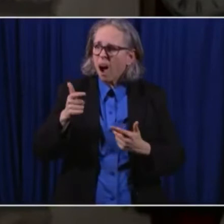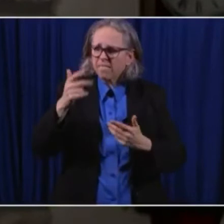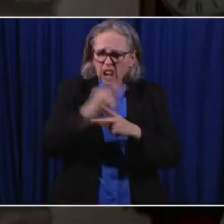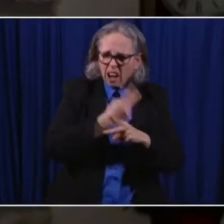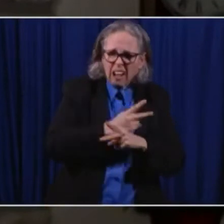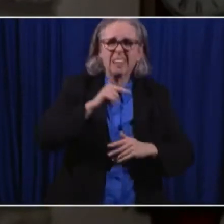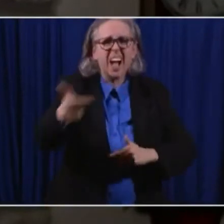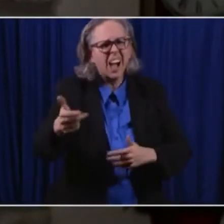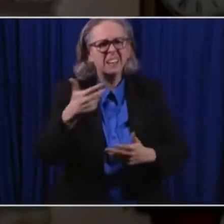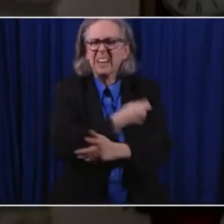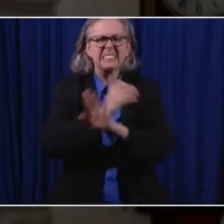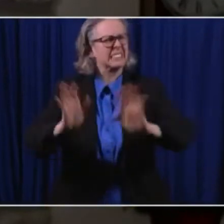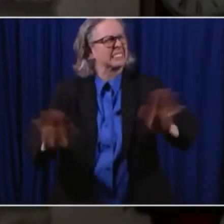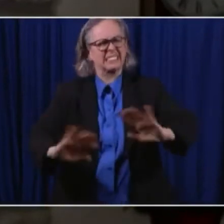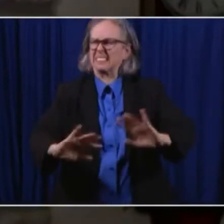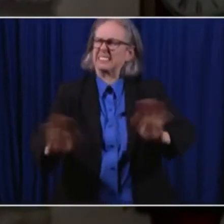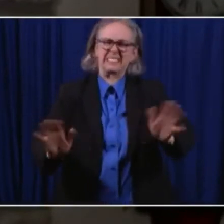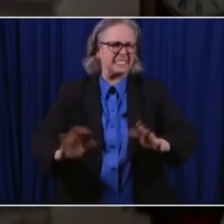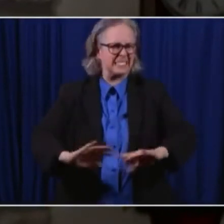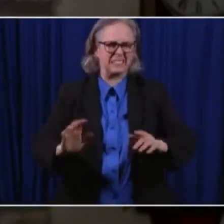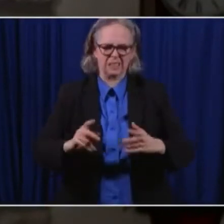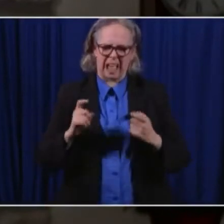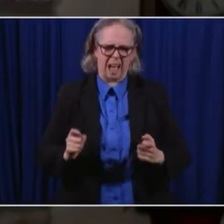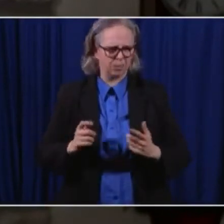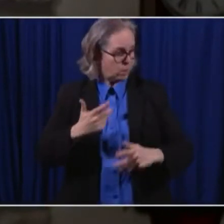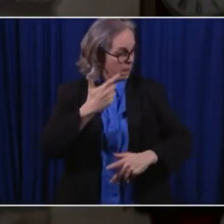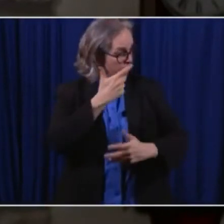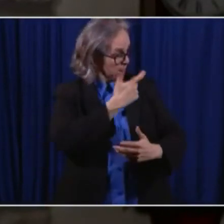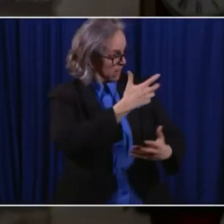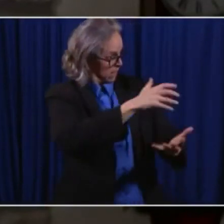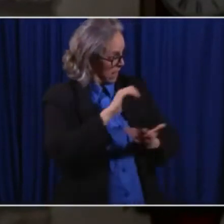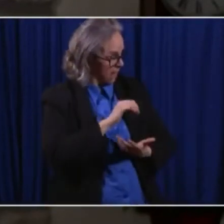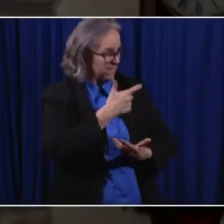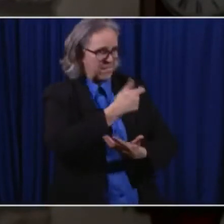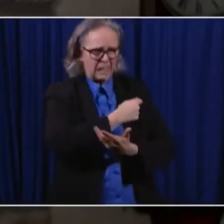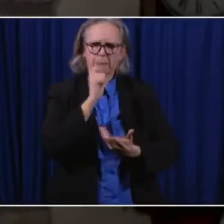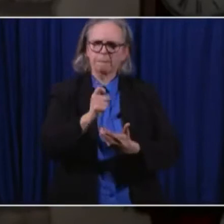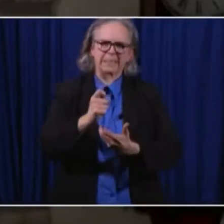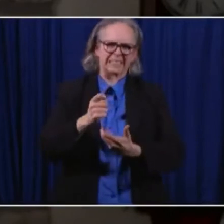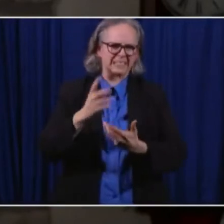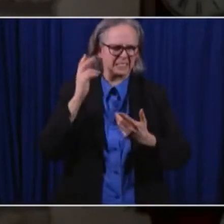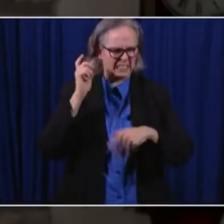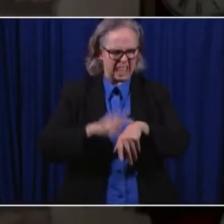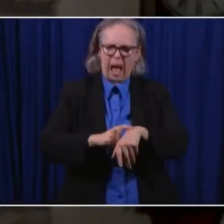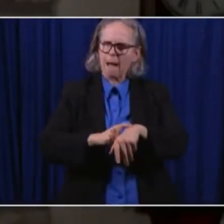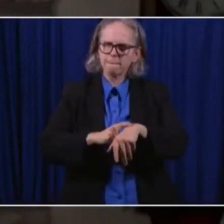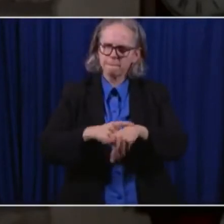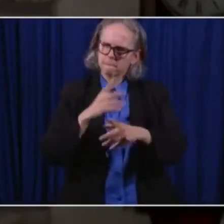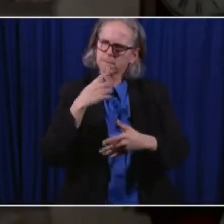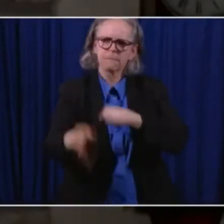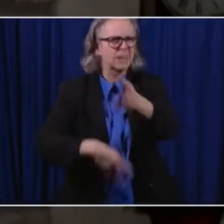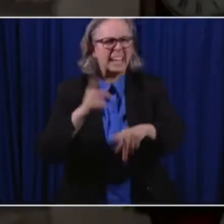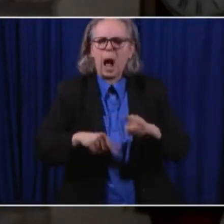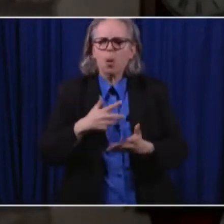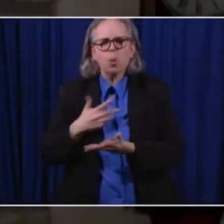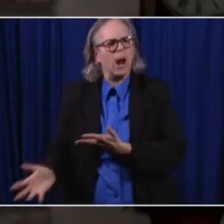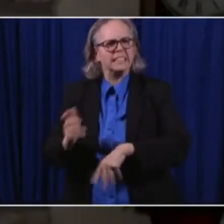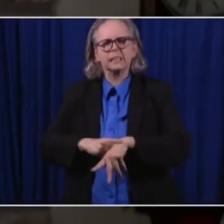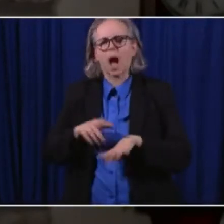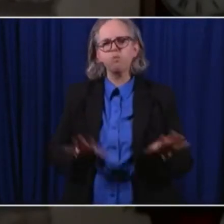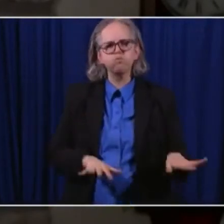time that you've got vaccines sitting around is a wasted time when that could be in someone's arm. And anyone can get this